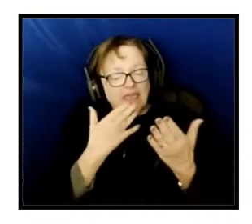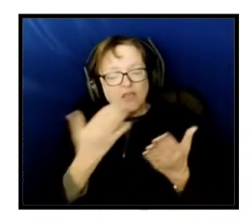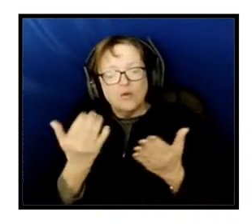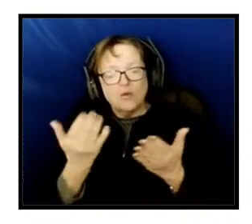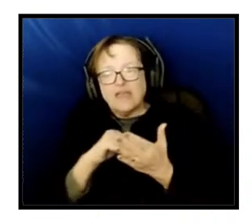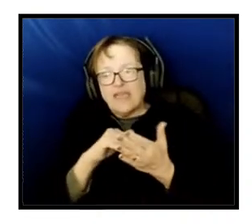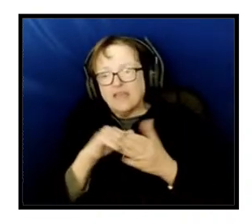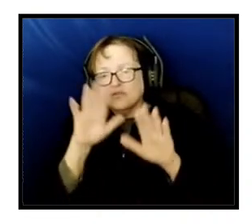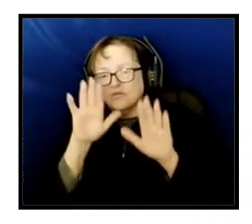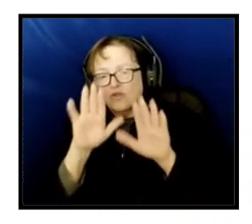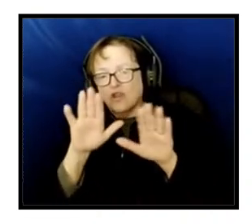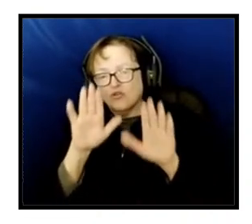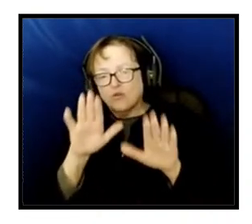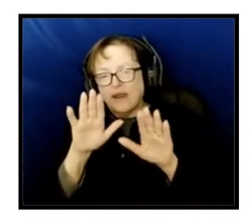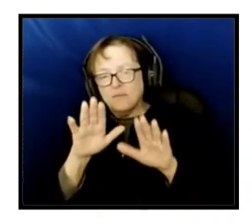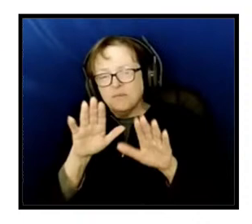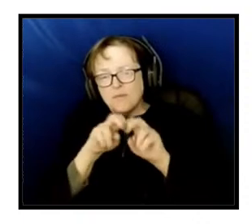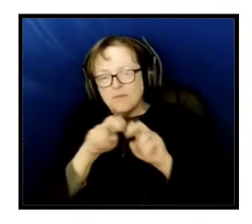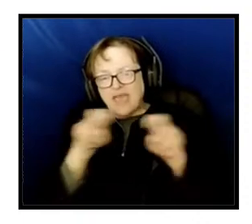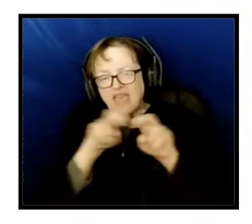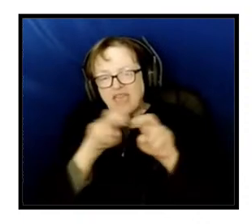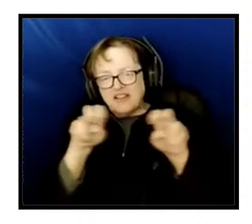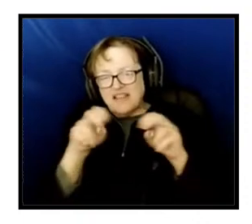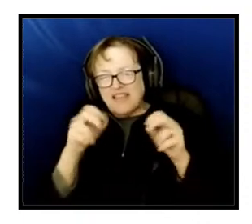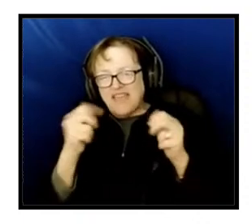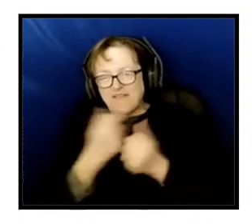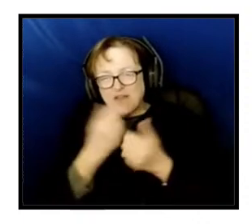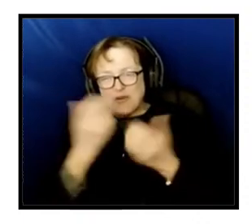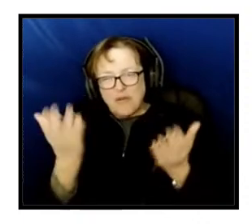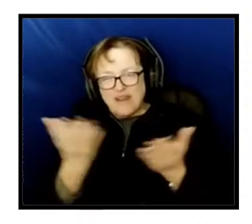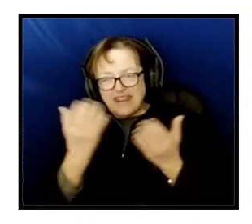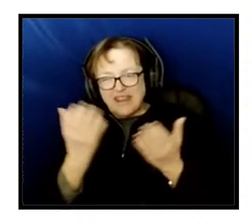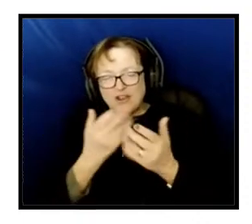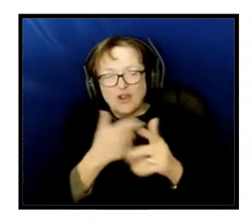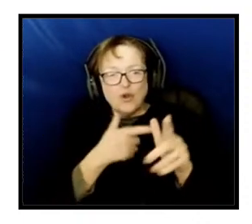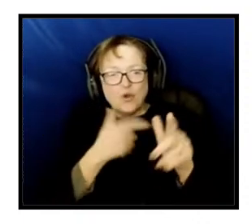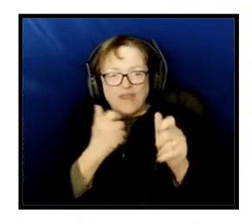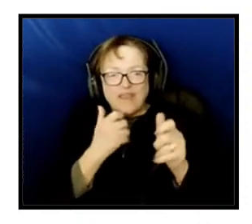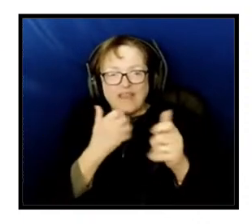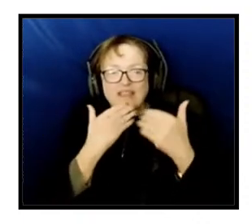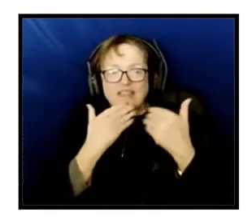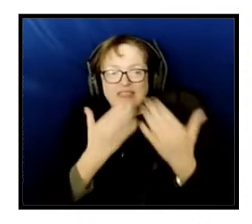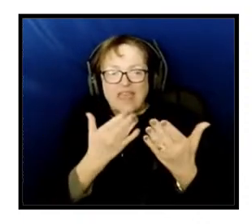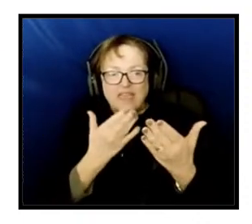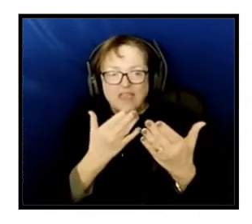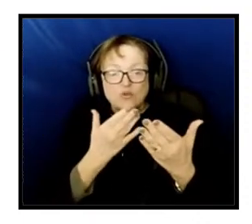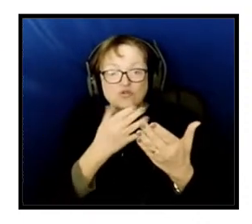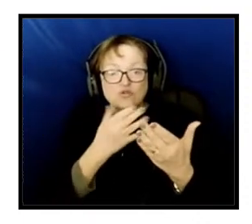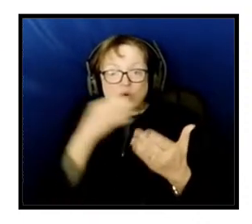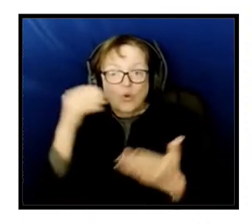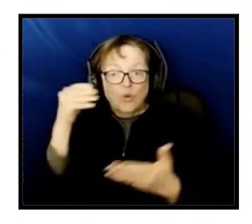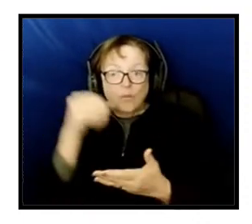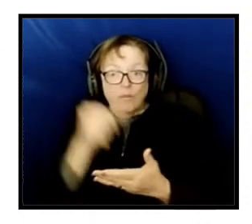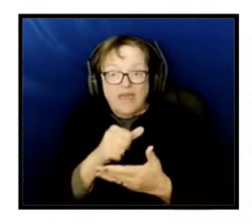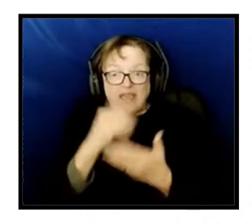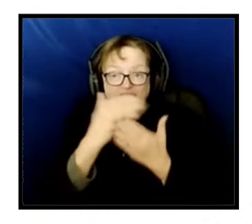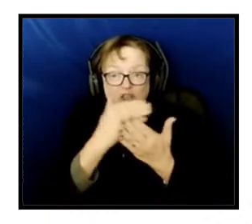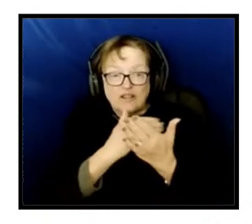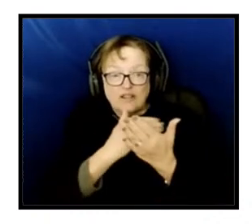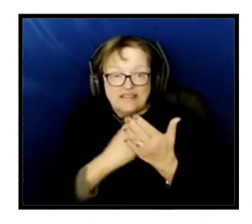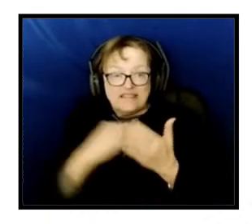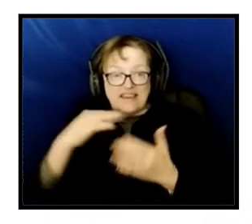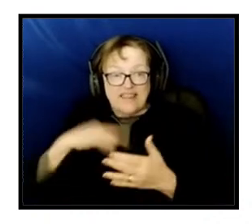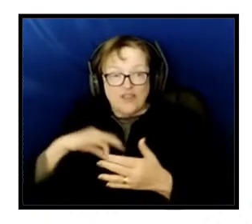our incredible everyone who's been here today. Want to say a quick thank you to our funders, who you can see all listed in our